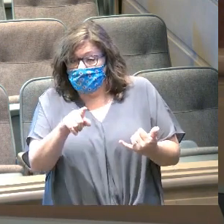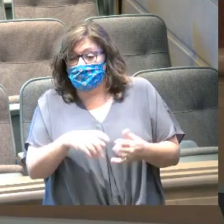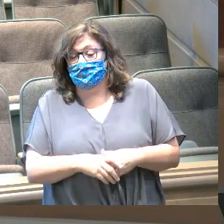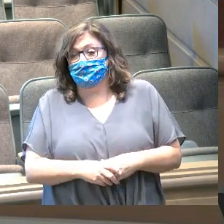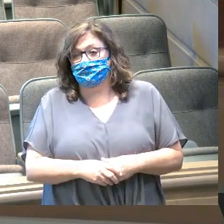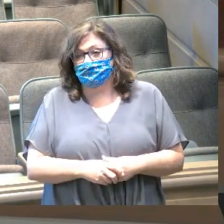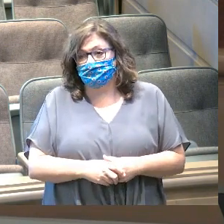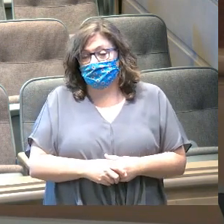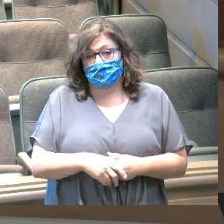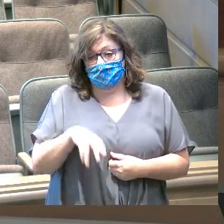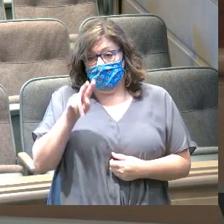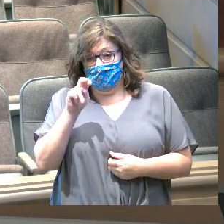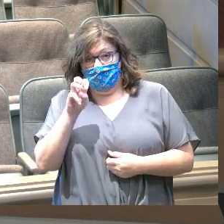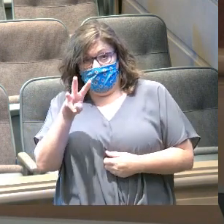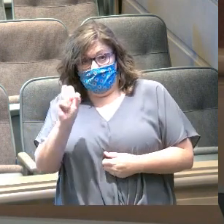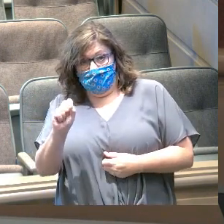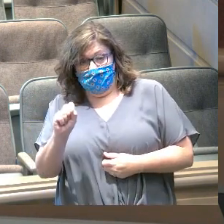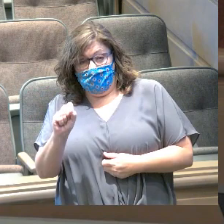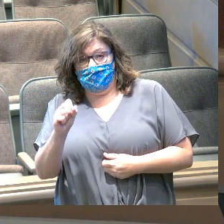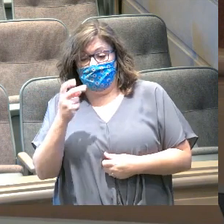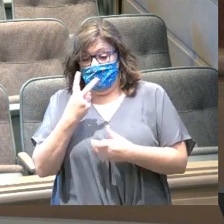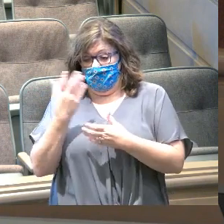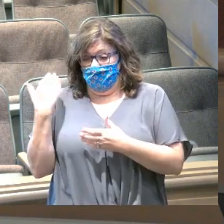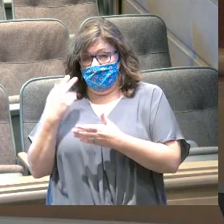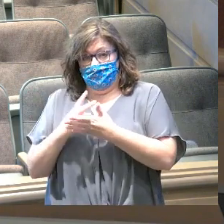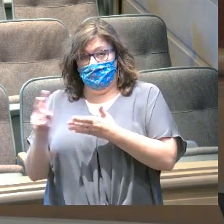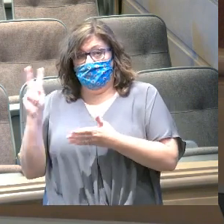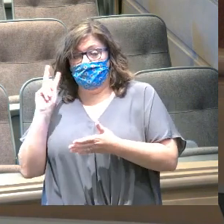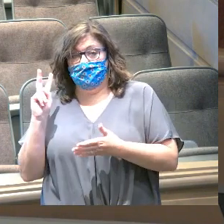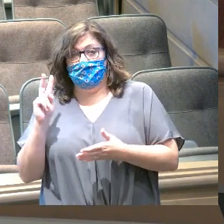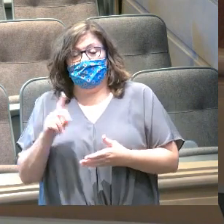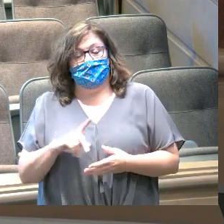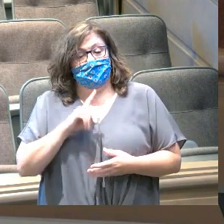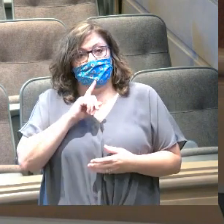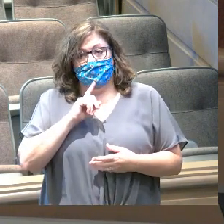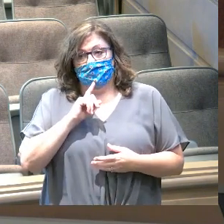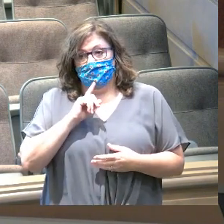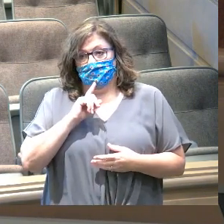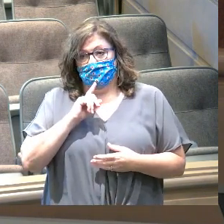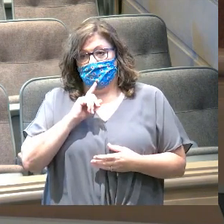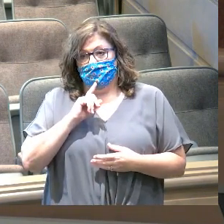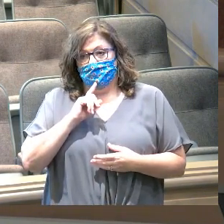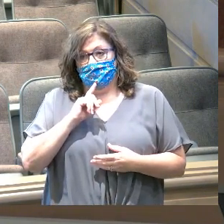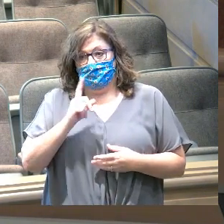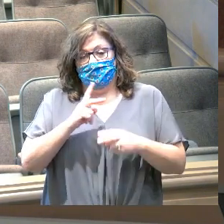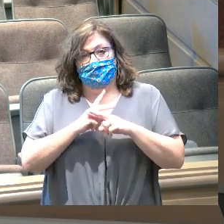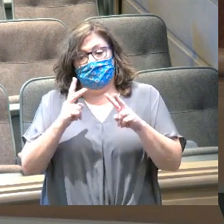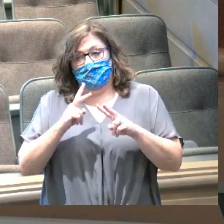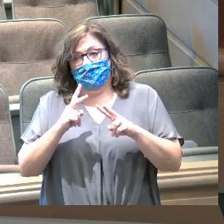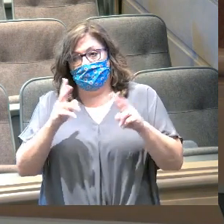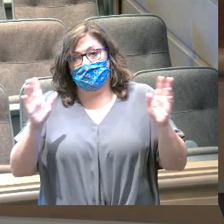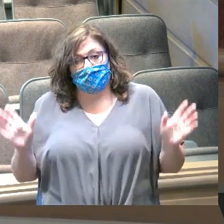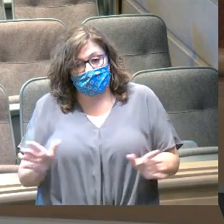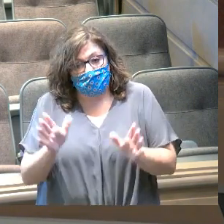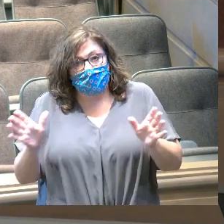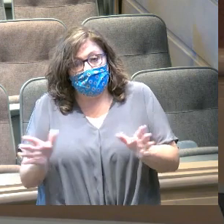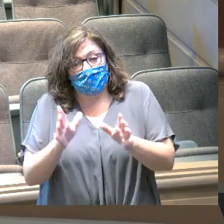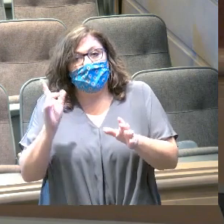the news, as you have heard in the last 2 weeks, is very encouraging. The trends are